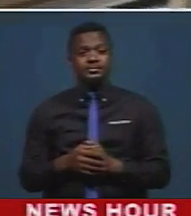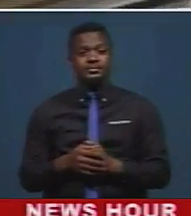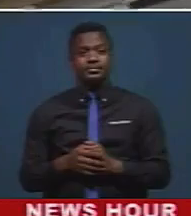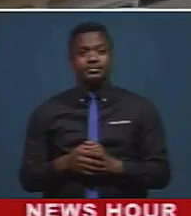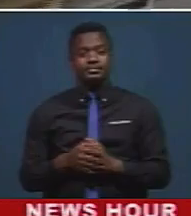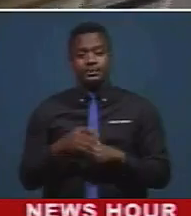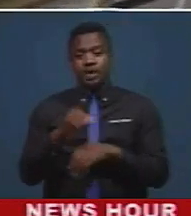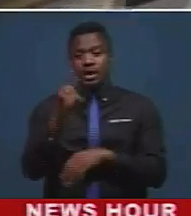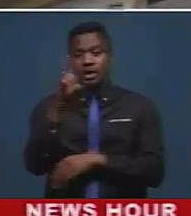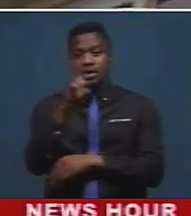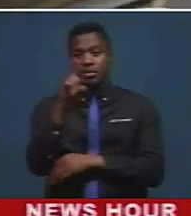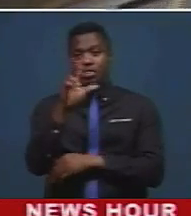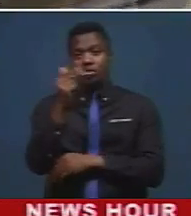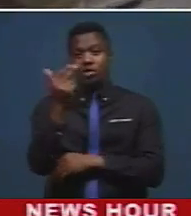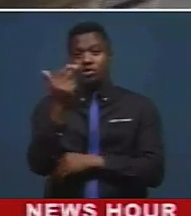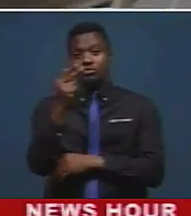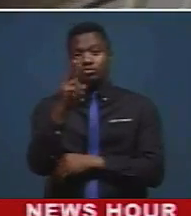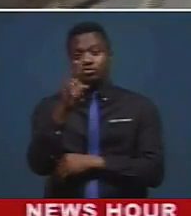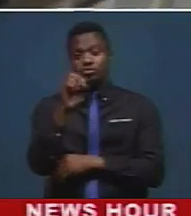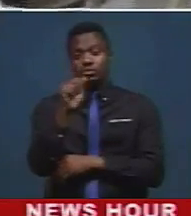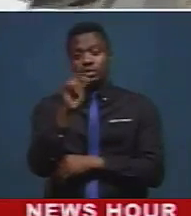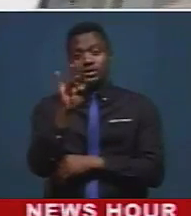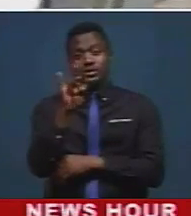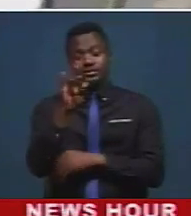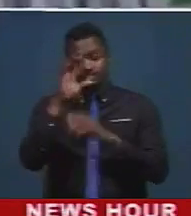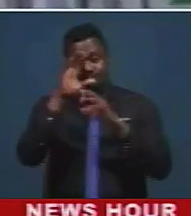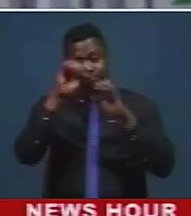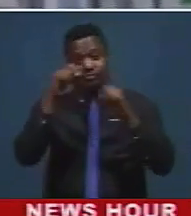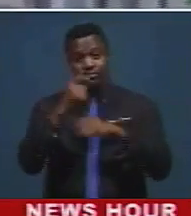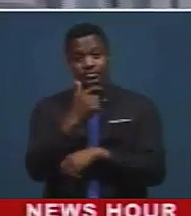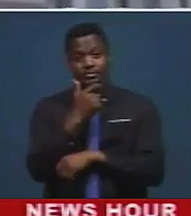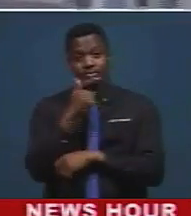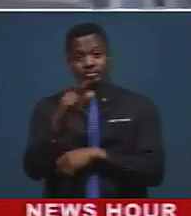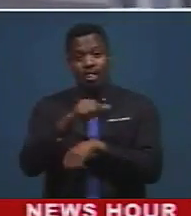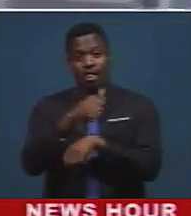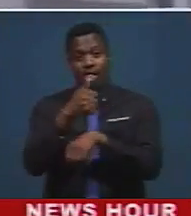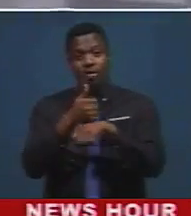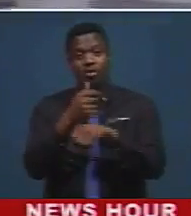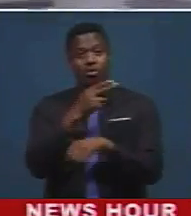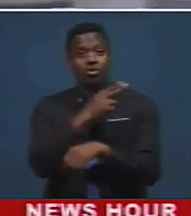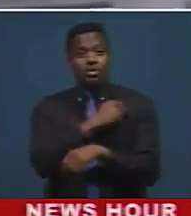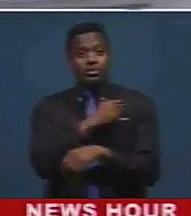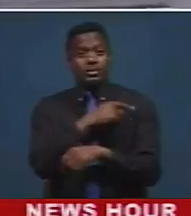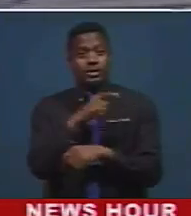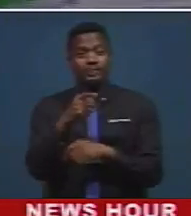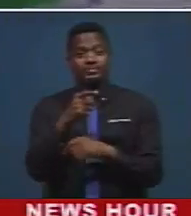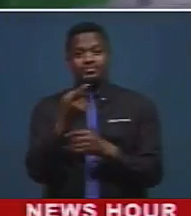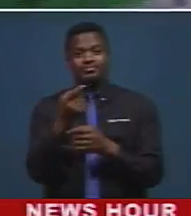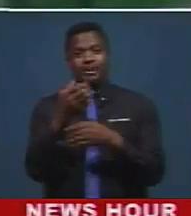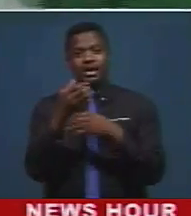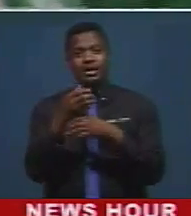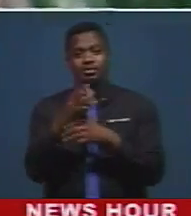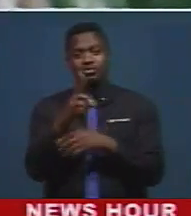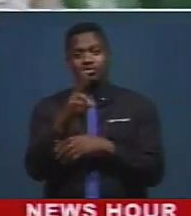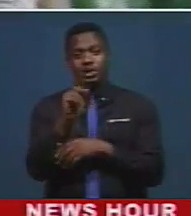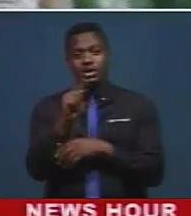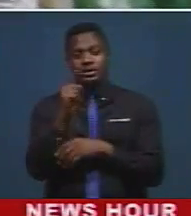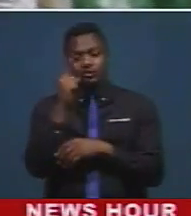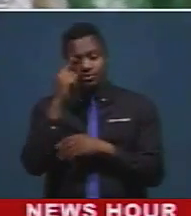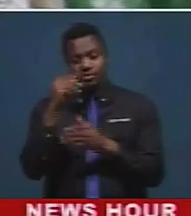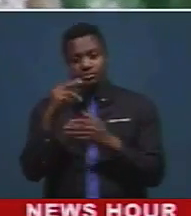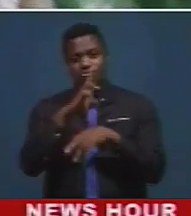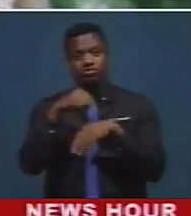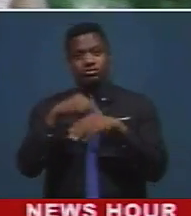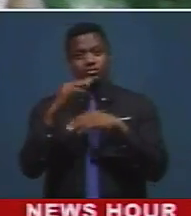On December 13, 2018, when President Akufo-Addo inaugurated the hospital's intensive care unit of the National